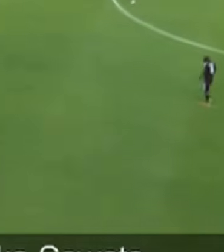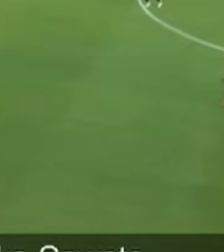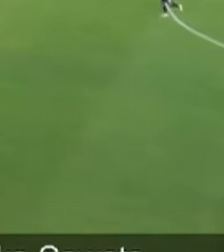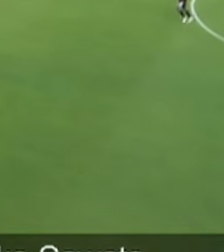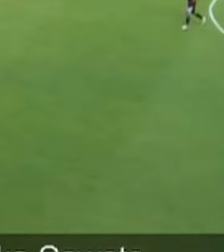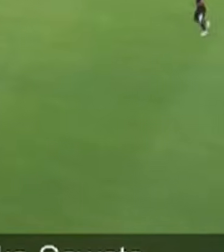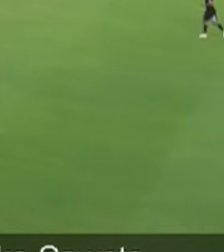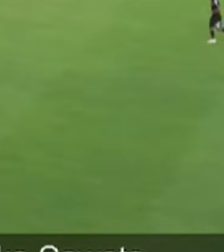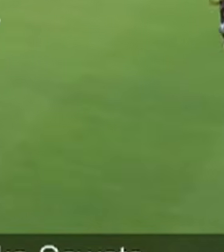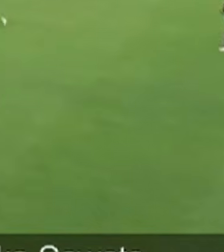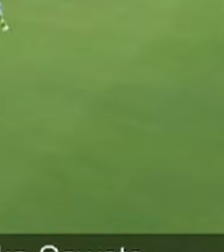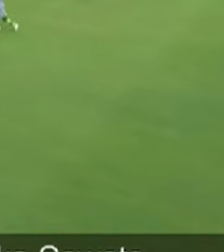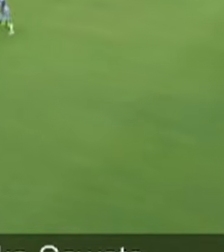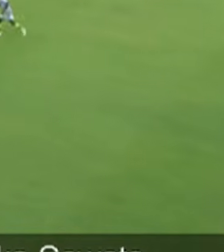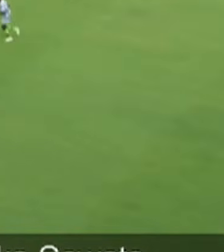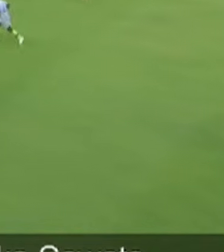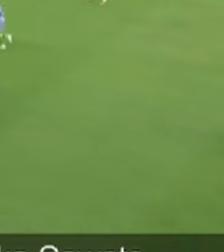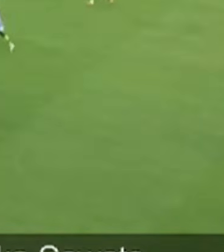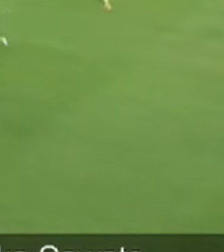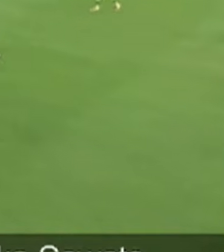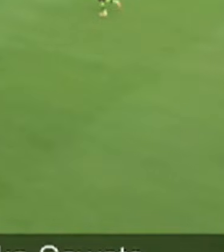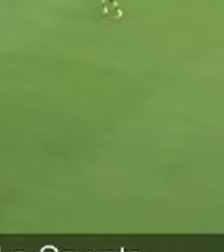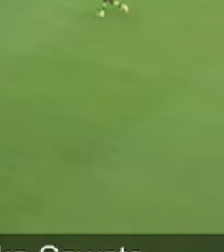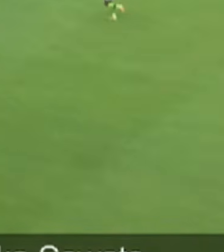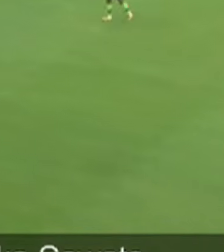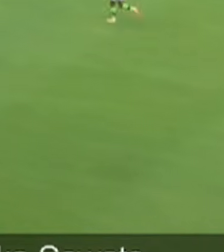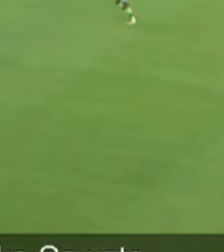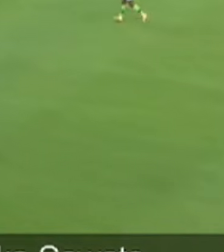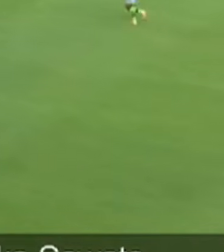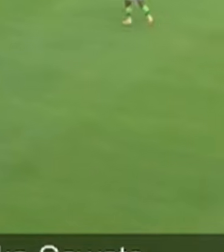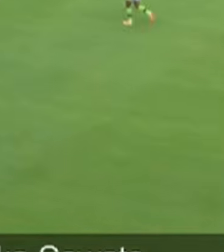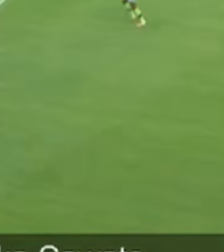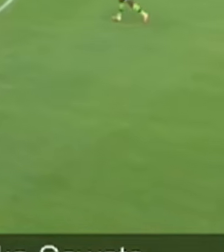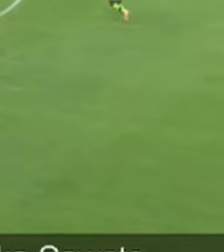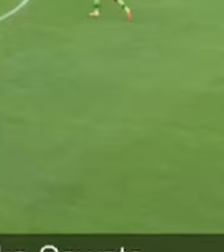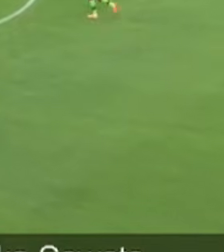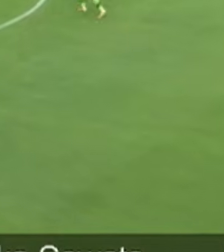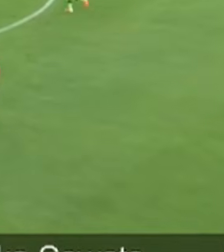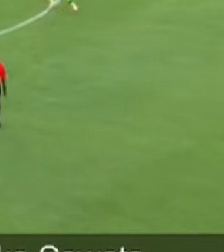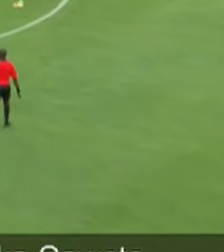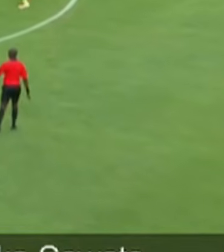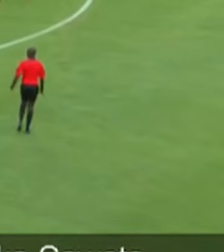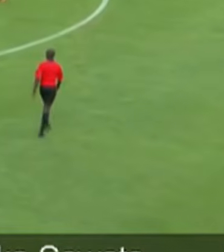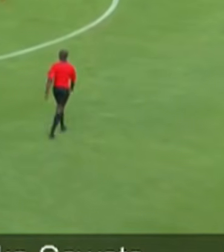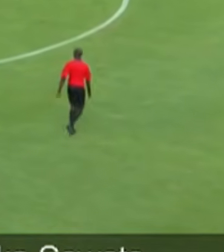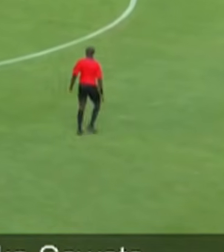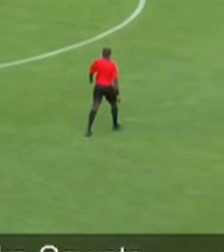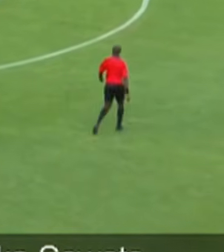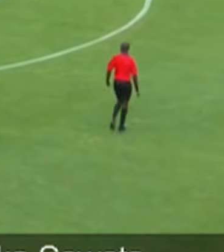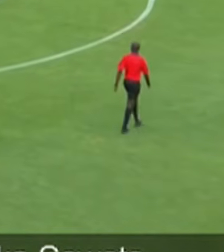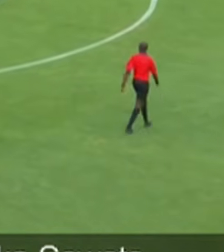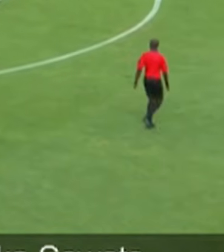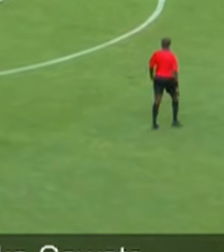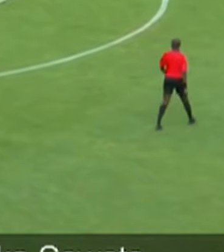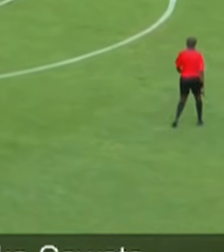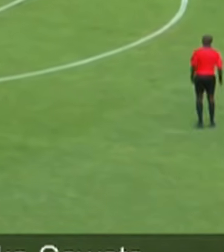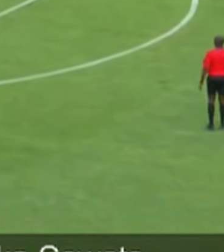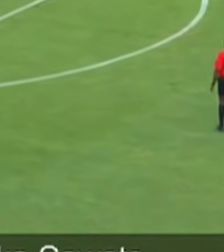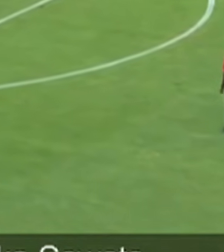It's been so enjoyable to watch this afternoon. And really get your tickets worth. He goes again.